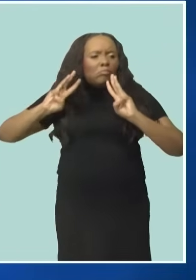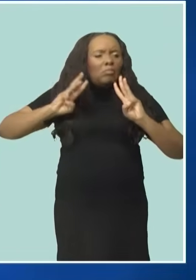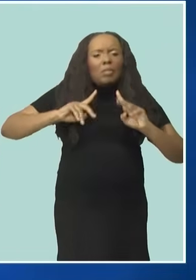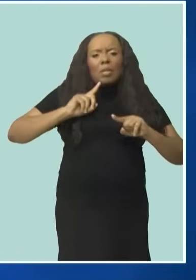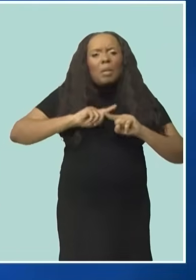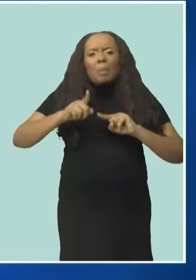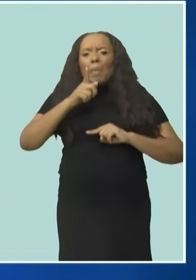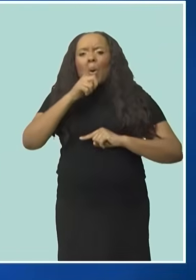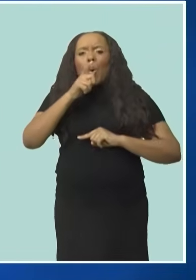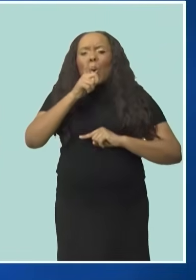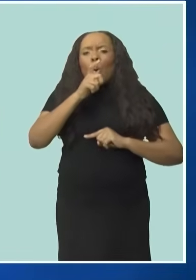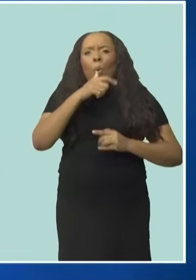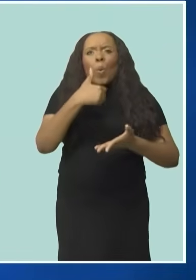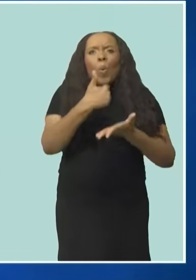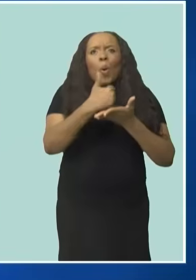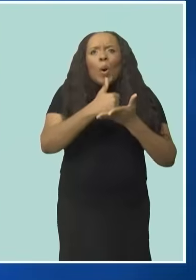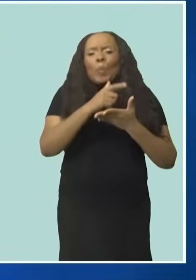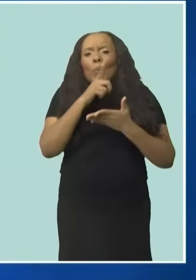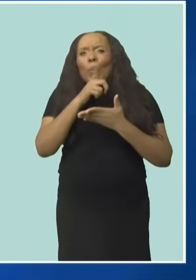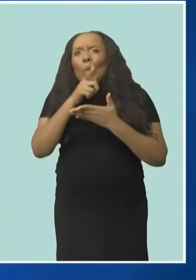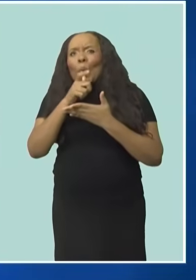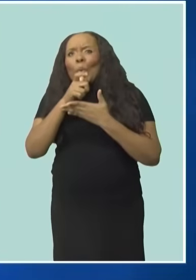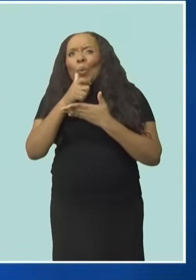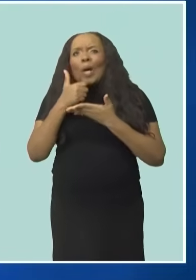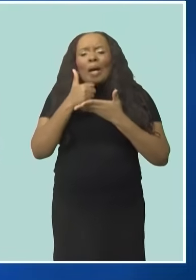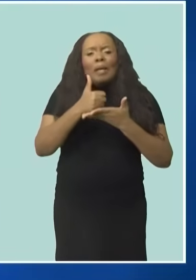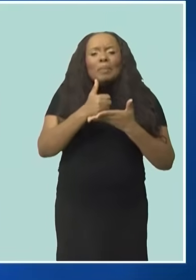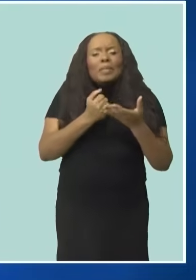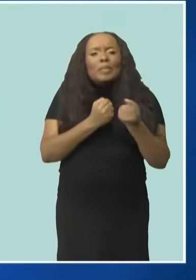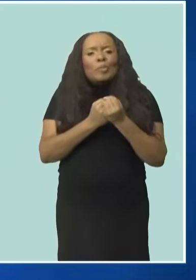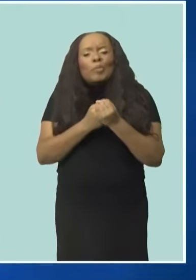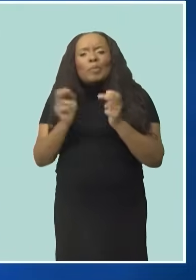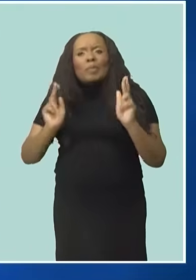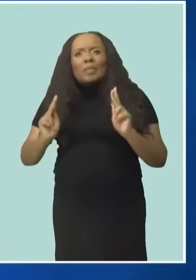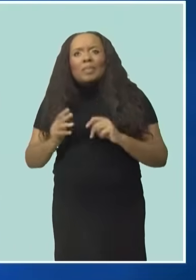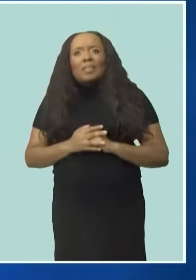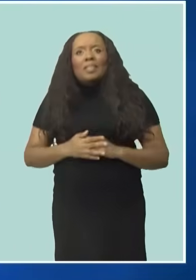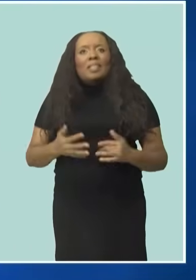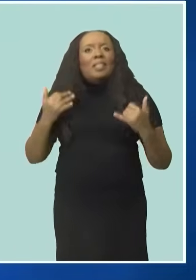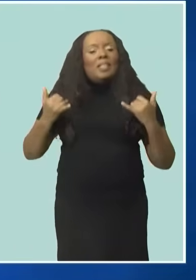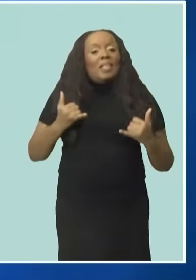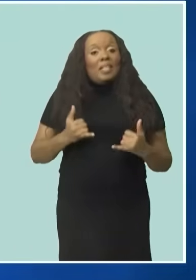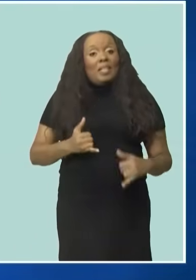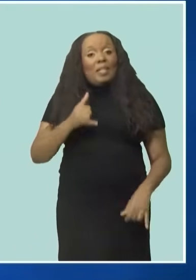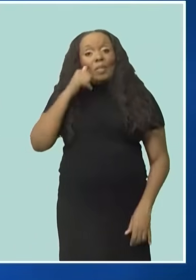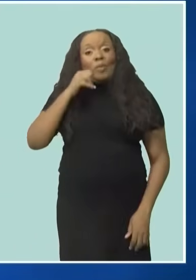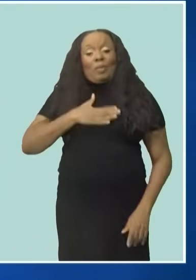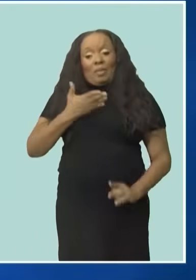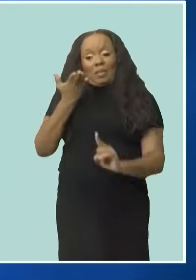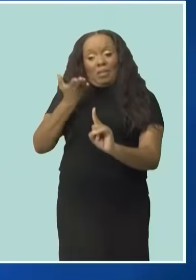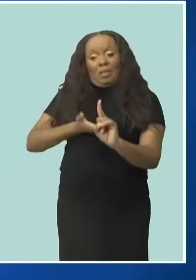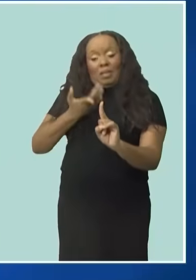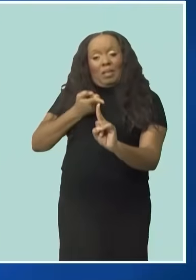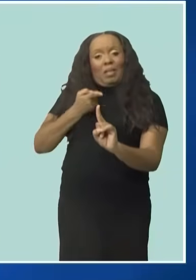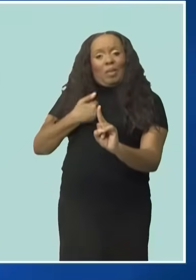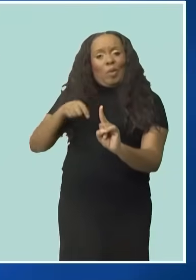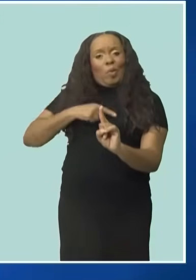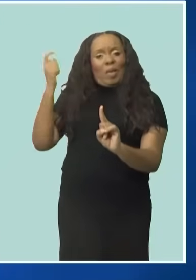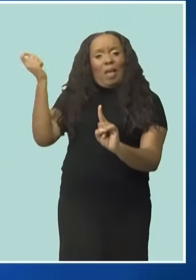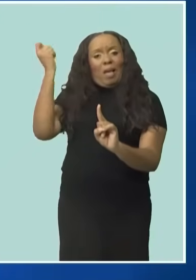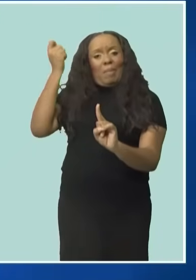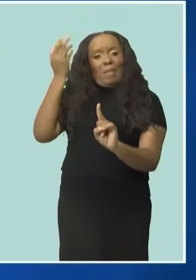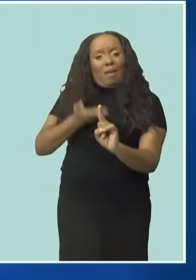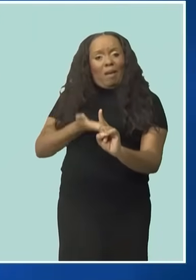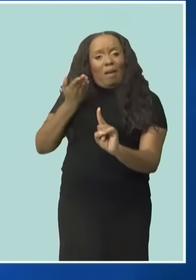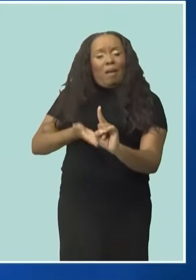vulnerable vessels from the storm. Today we celebrate our lighthouse. Today we